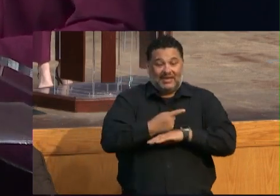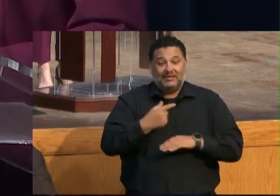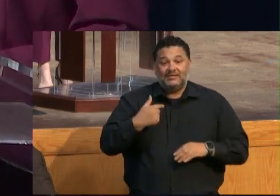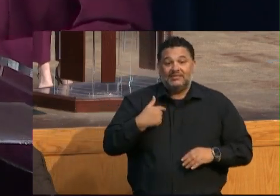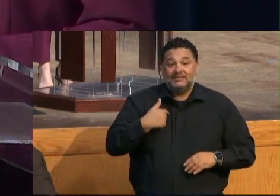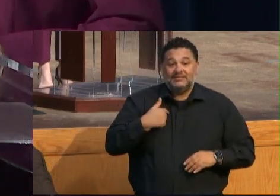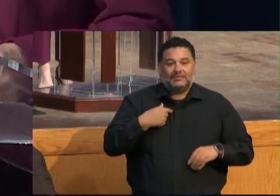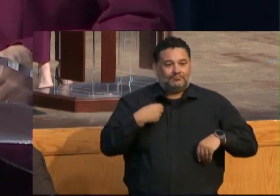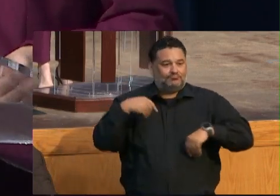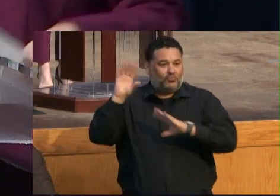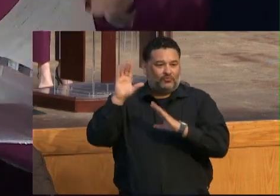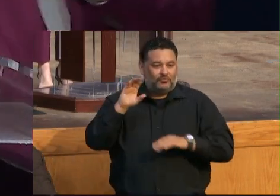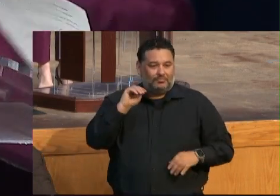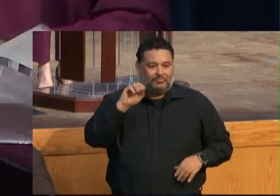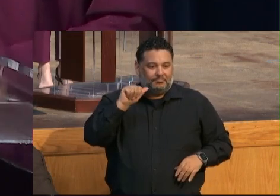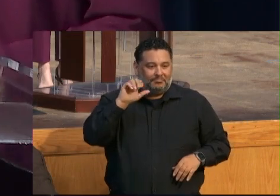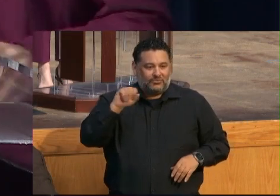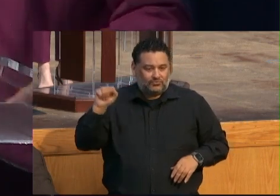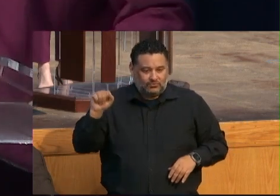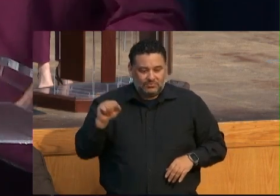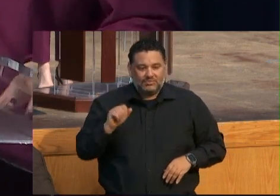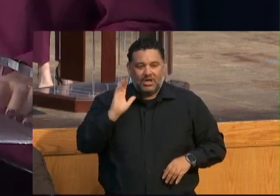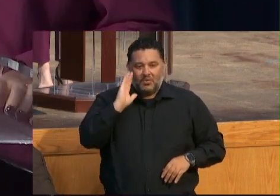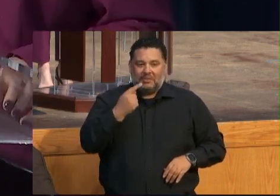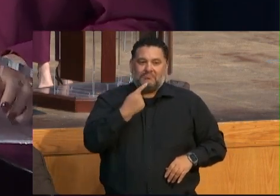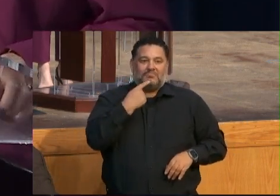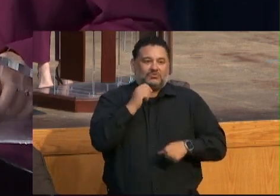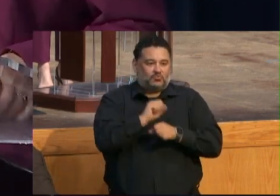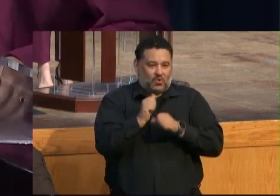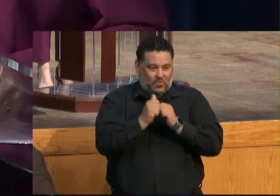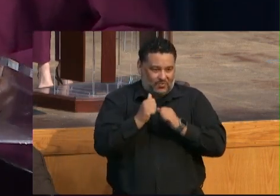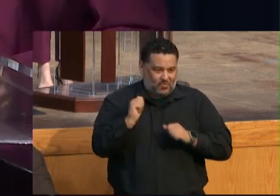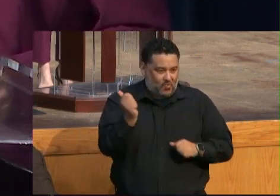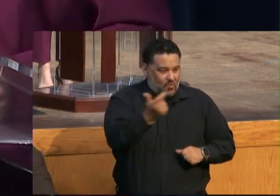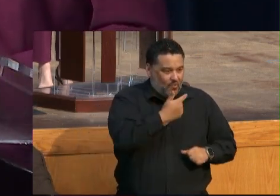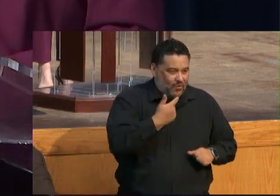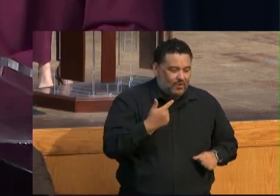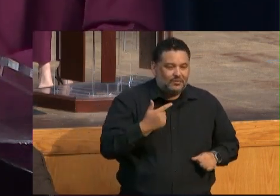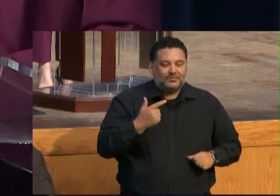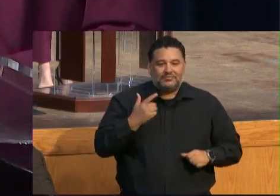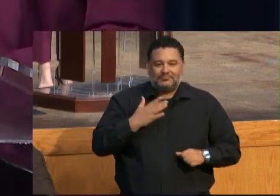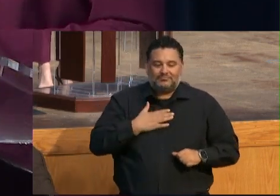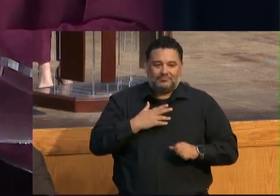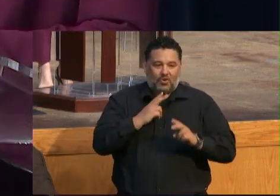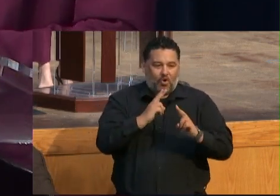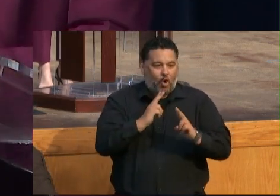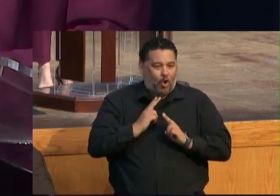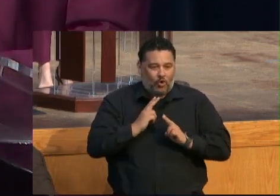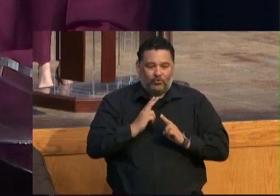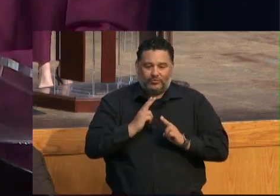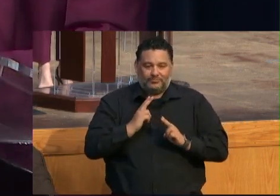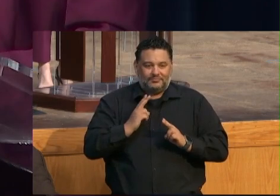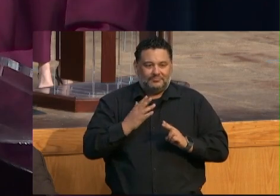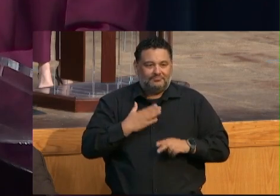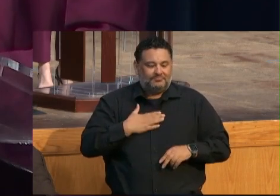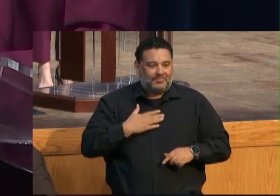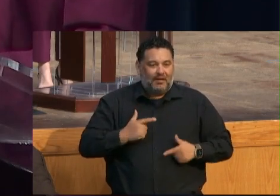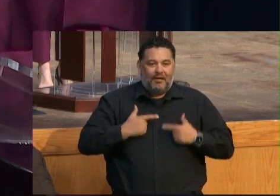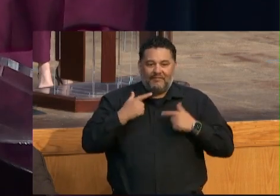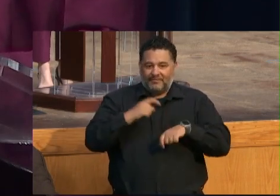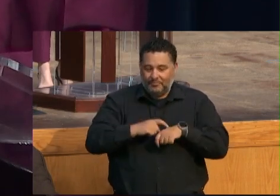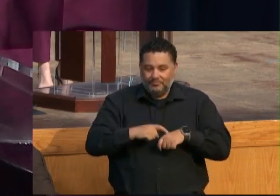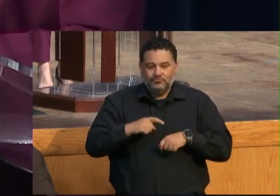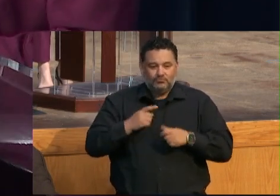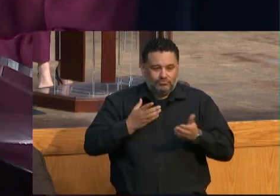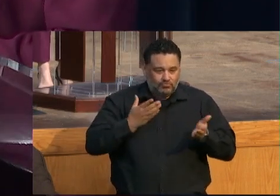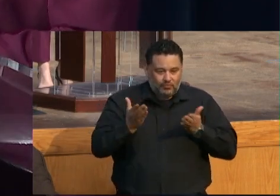to Massachusetts. So I'm going to miss working with all of you. It has been the honor of my lifetime to serve this school and